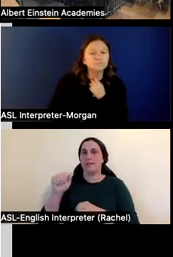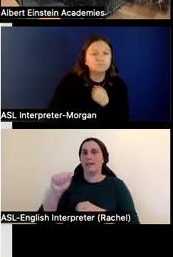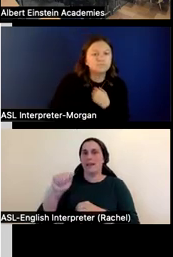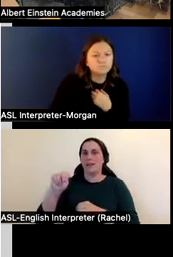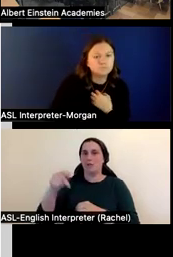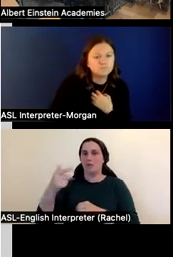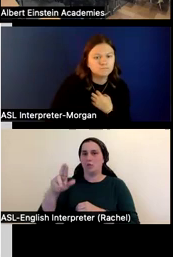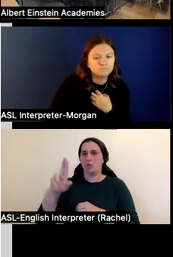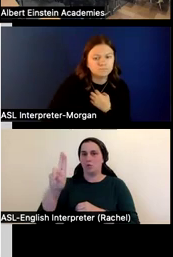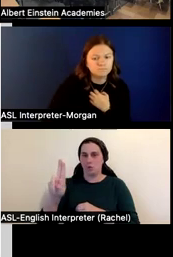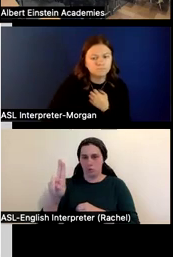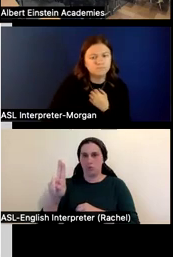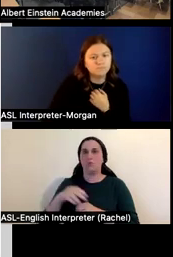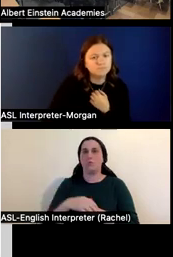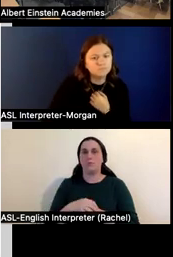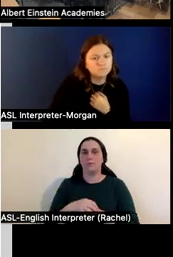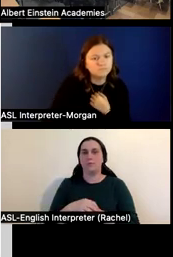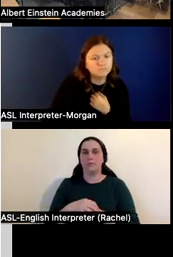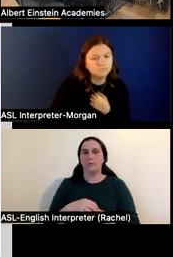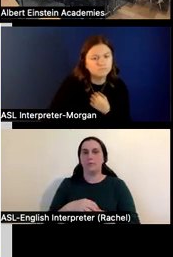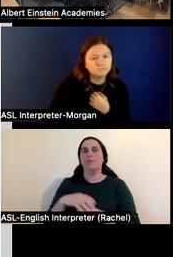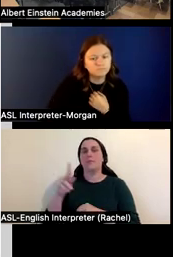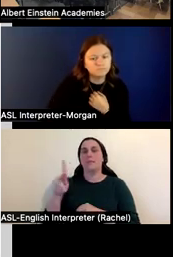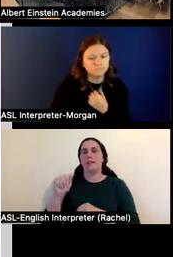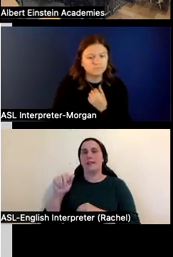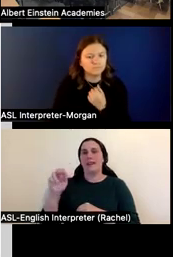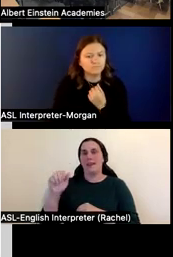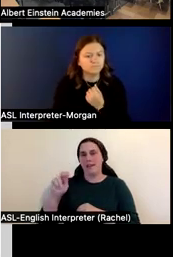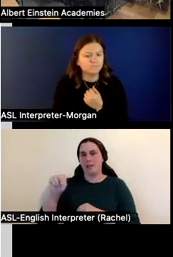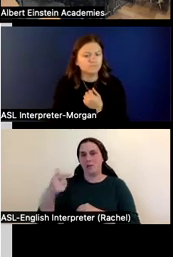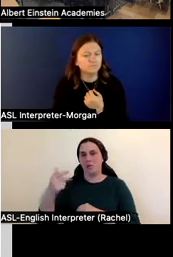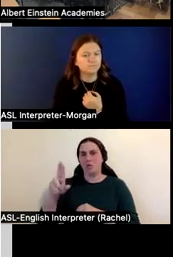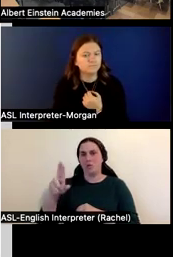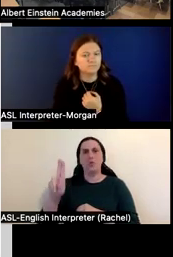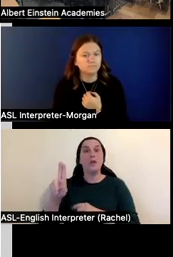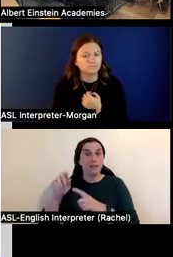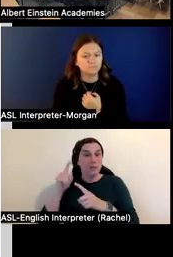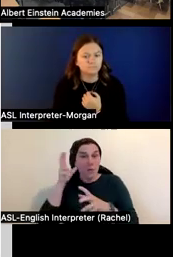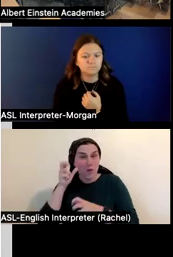Känguru. Känguru. Känguru. Yeah, so you hear the egg.